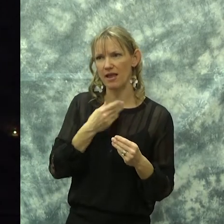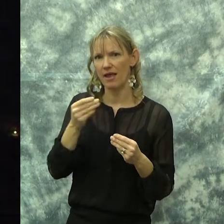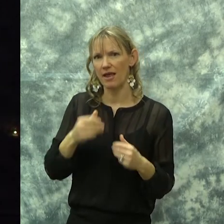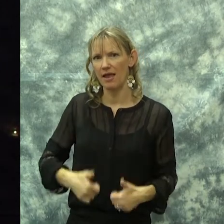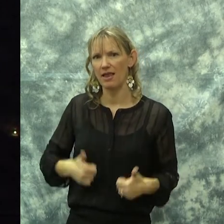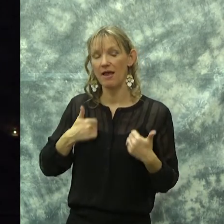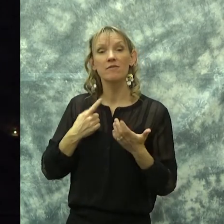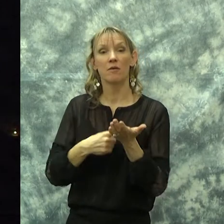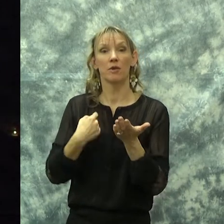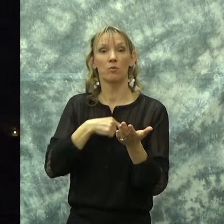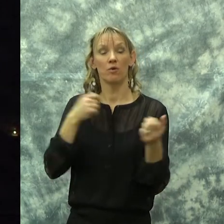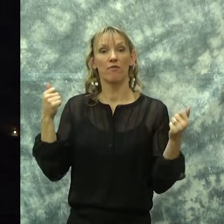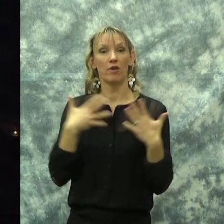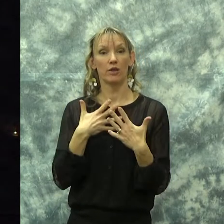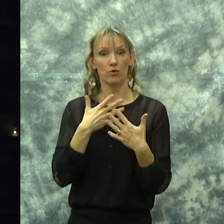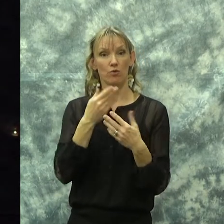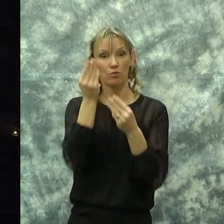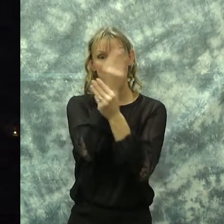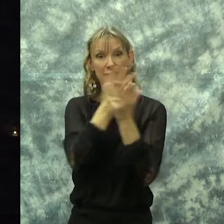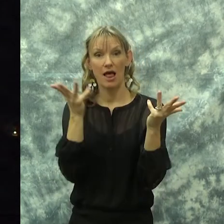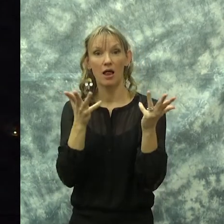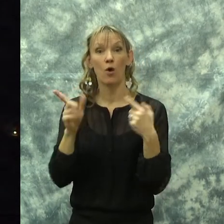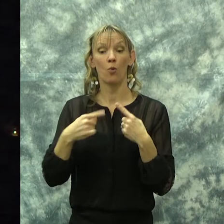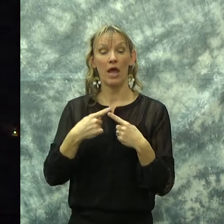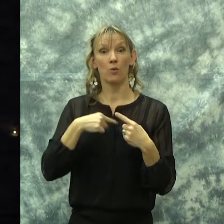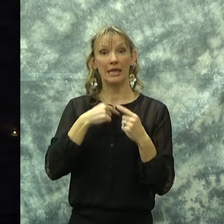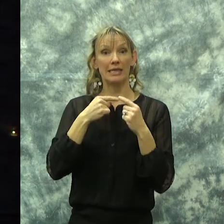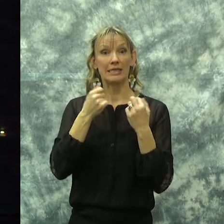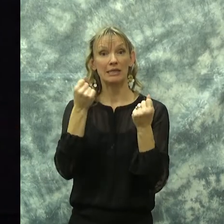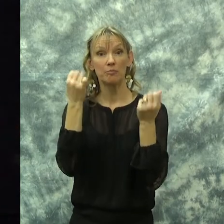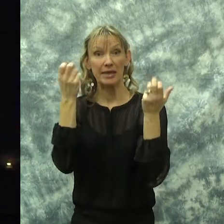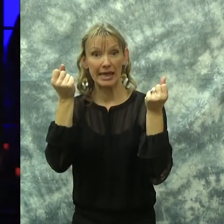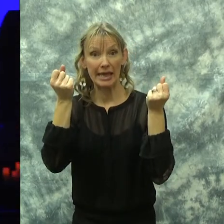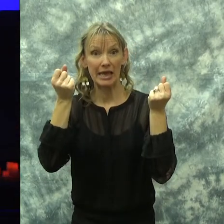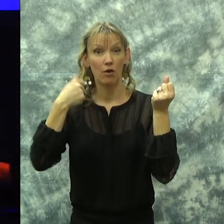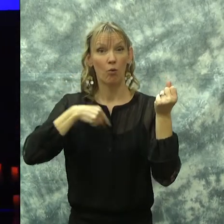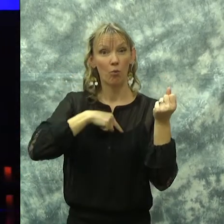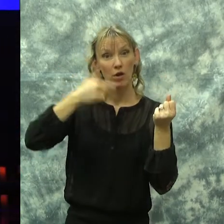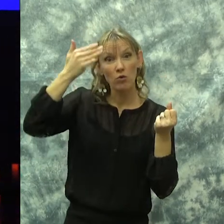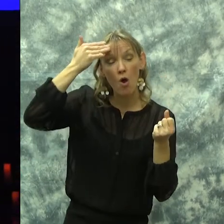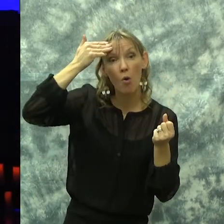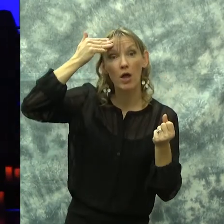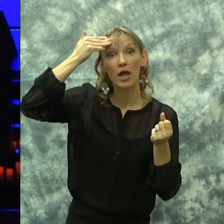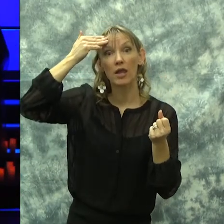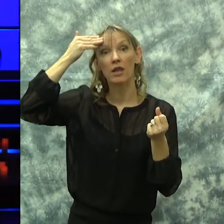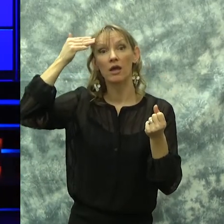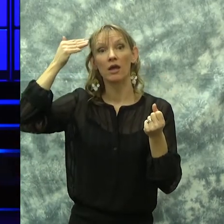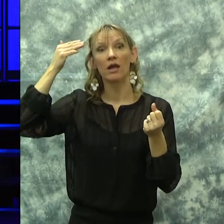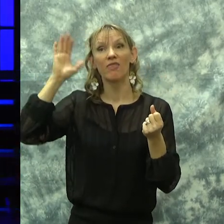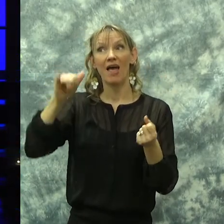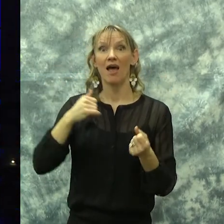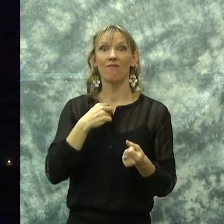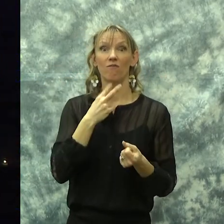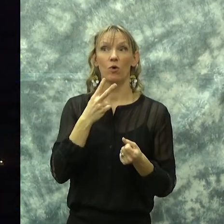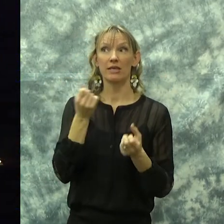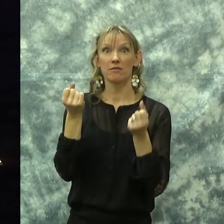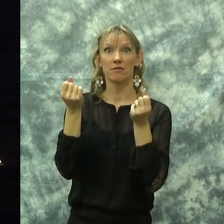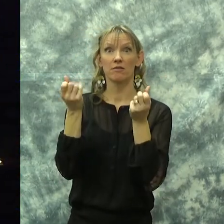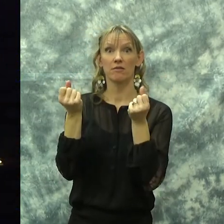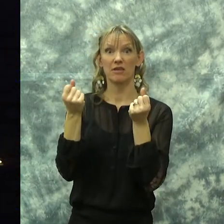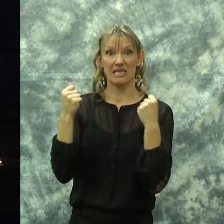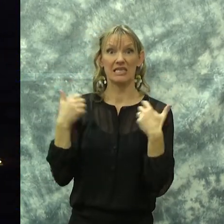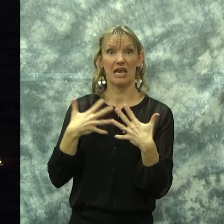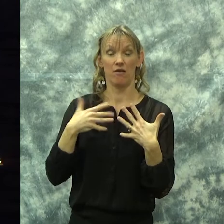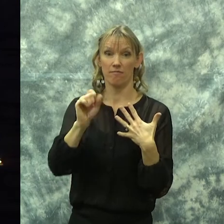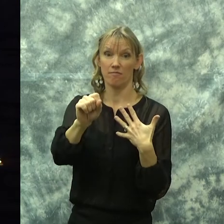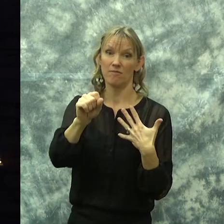it, right? And when we speak it, and when we know it, and when we share that voice, it can be a little scary because it is